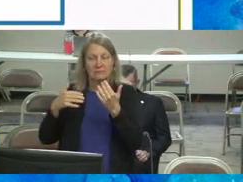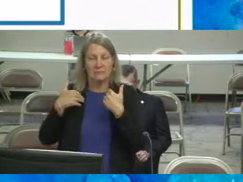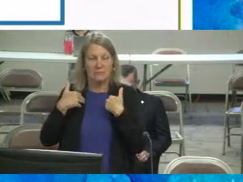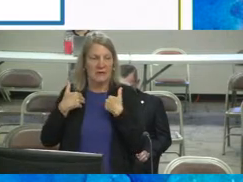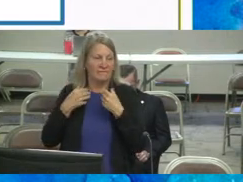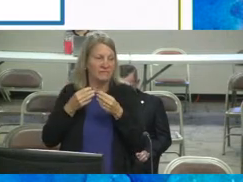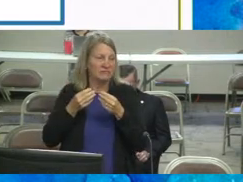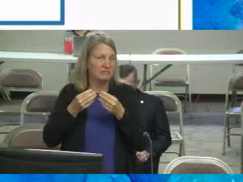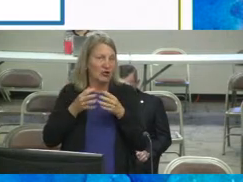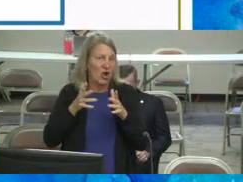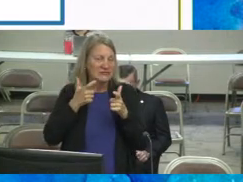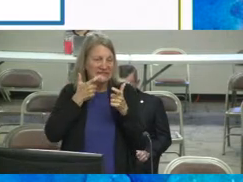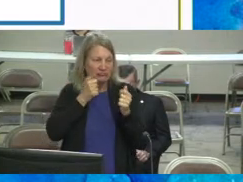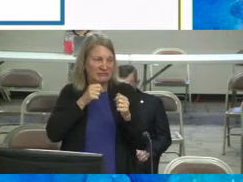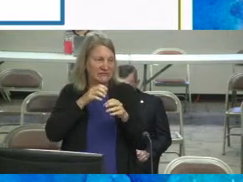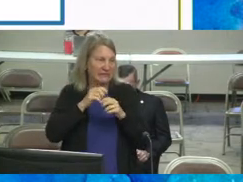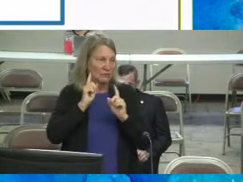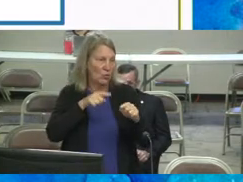covid